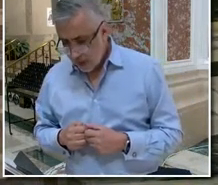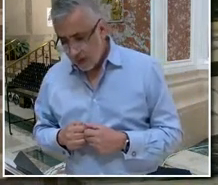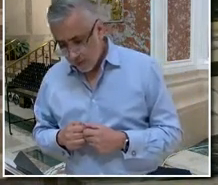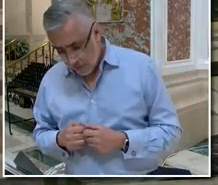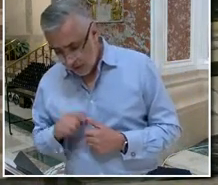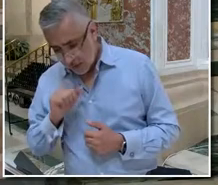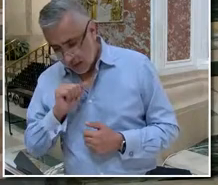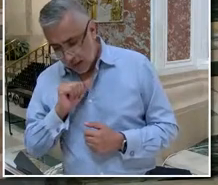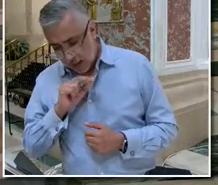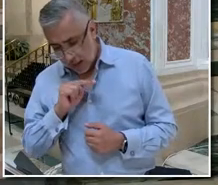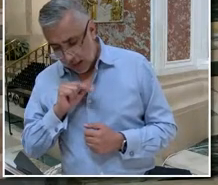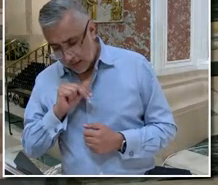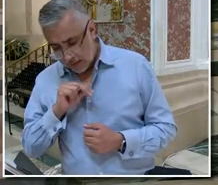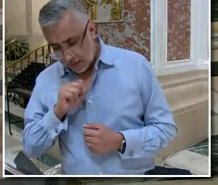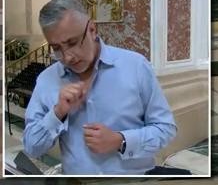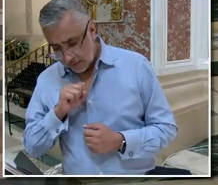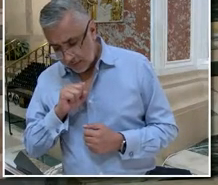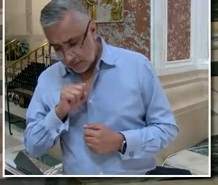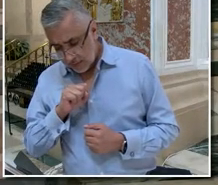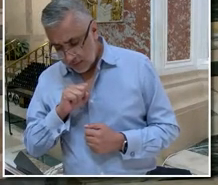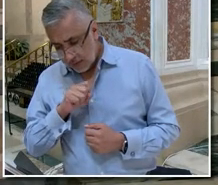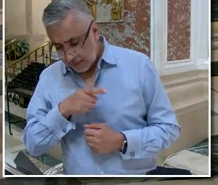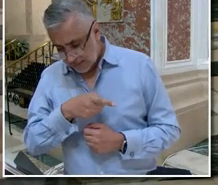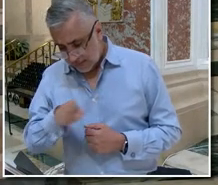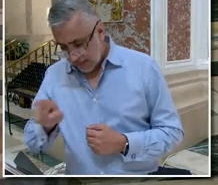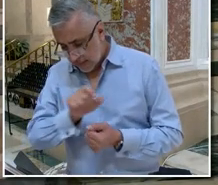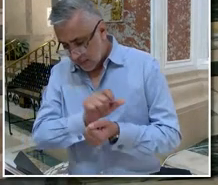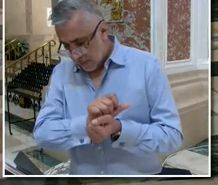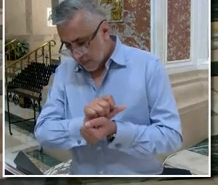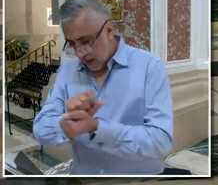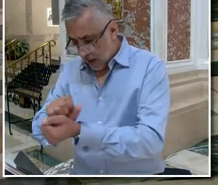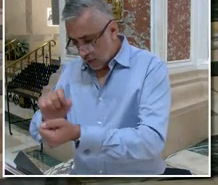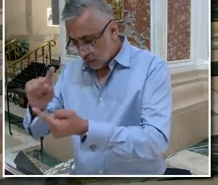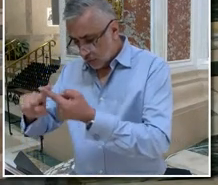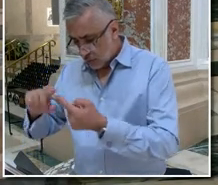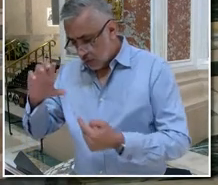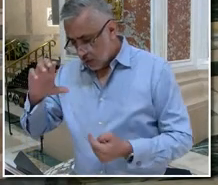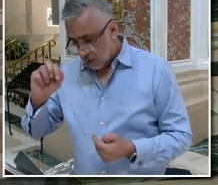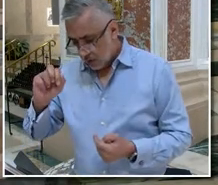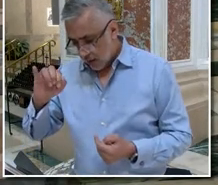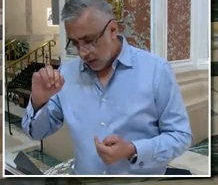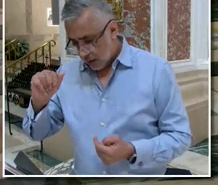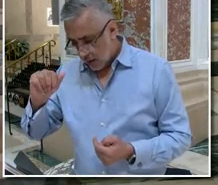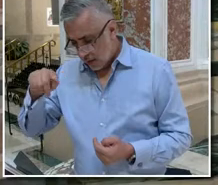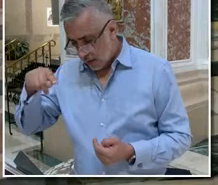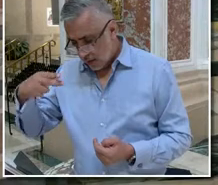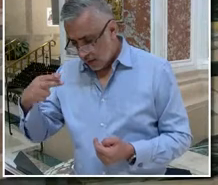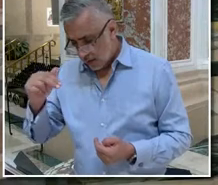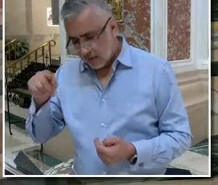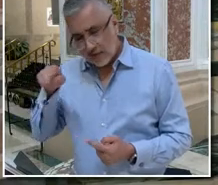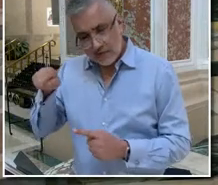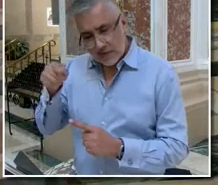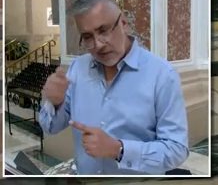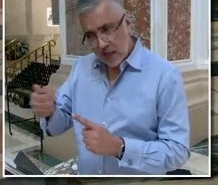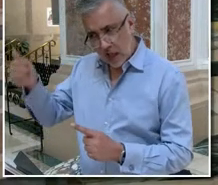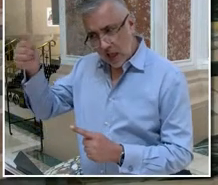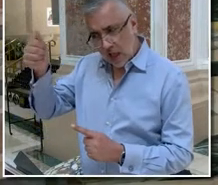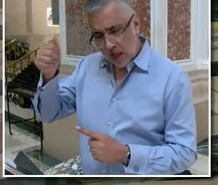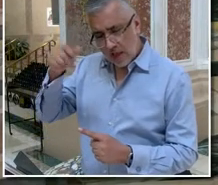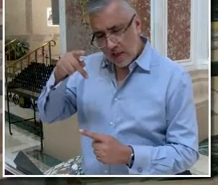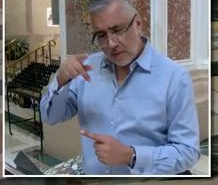Then Annas sent him bound to Caiaphas, the high priest.